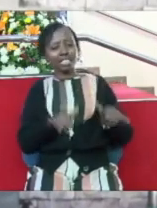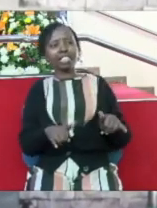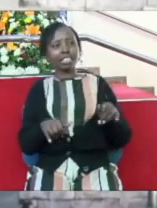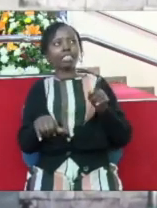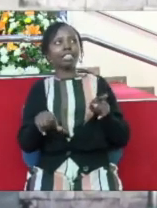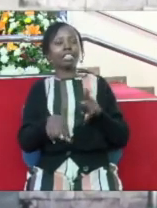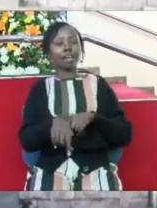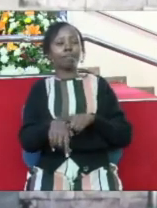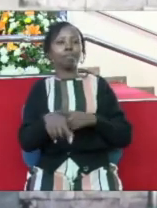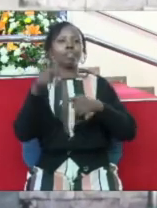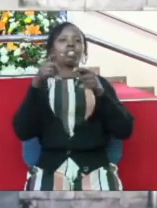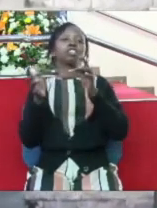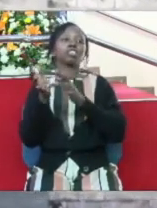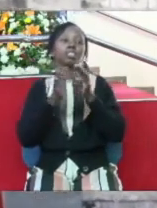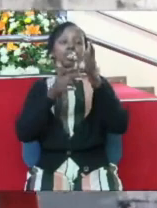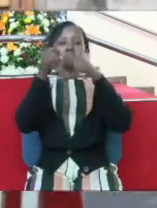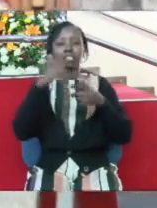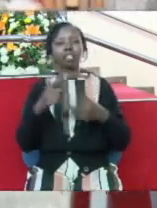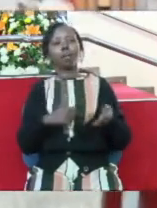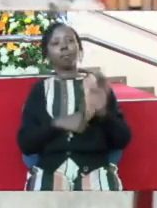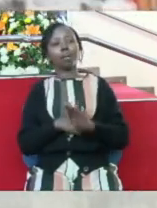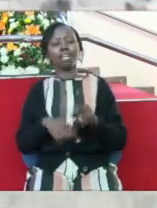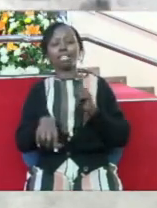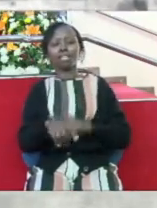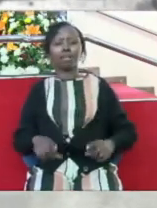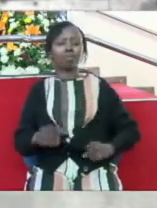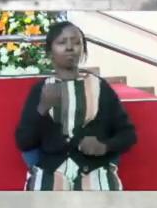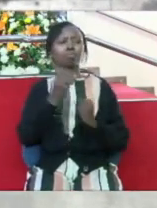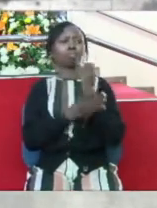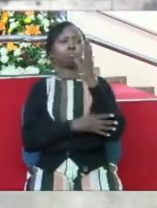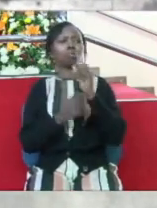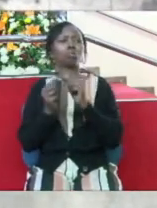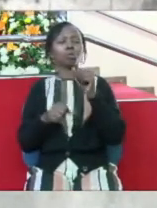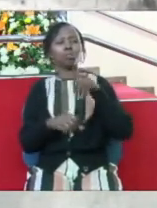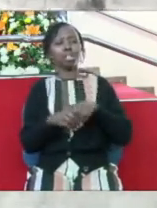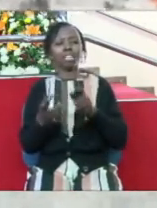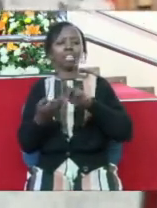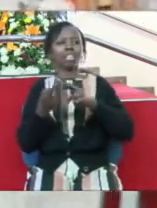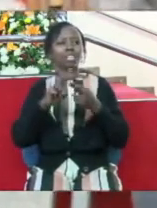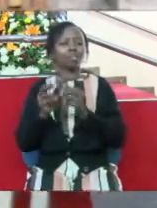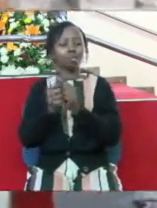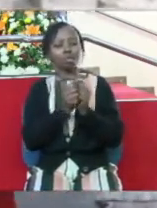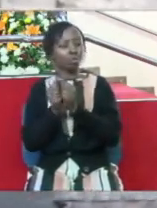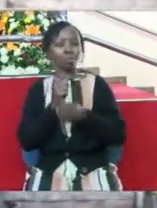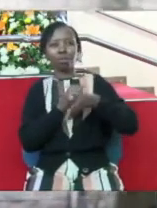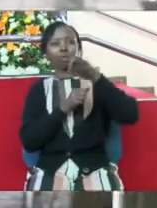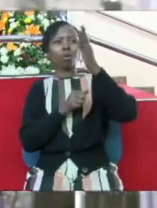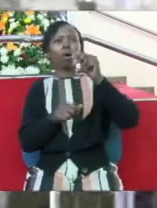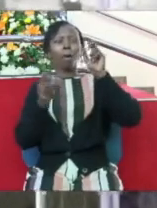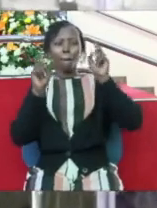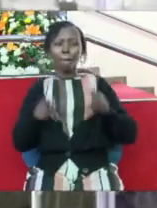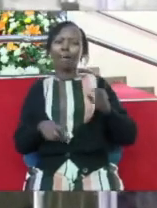kurejea. And as we grow in intimacy with God, tunapokaa katika ushirika na Mungu, we must realize that in the place of